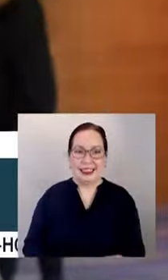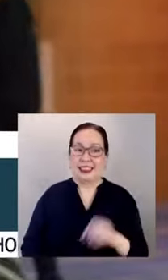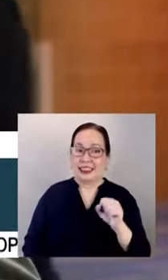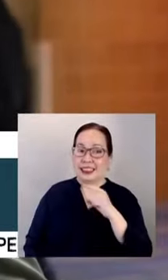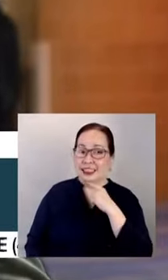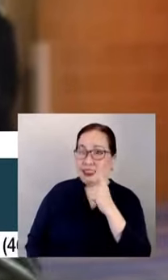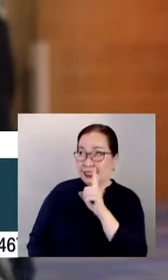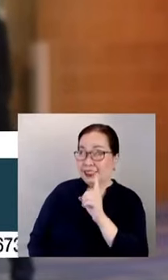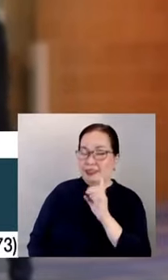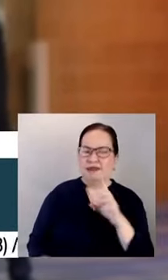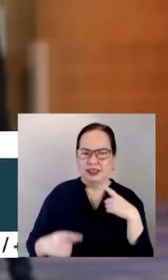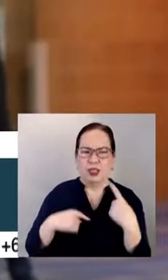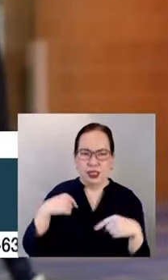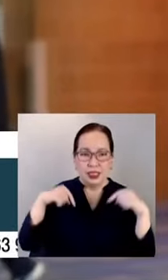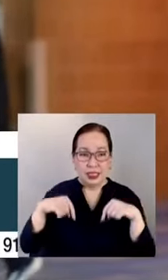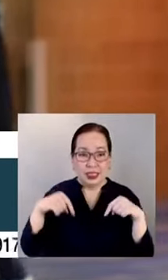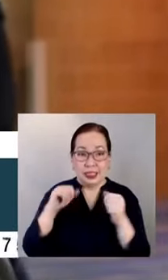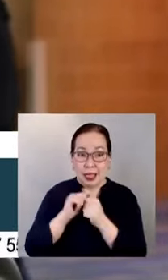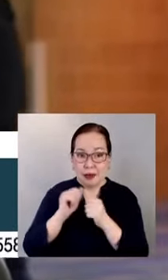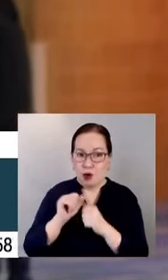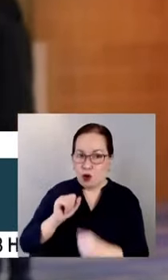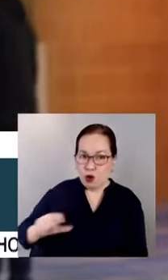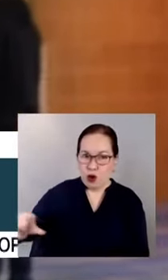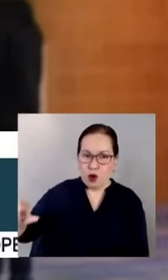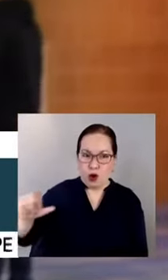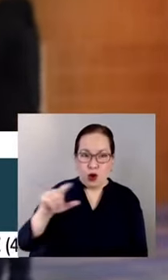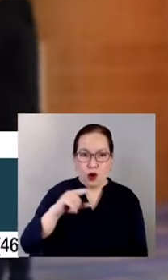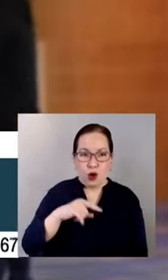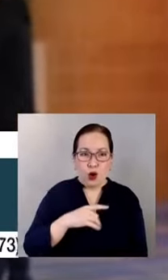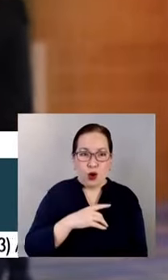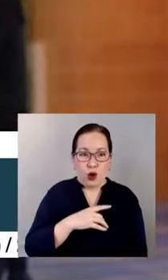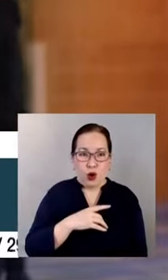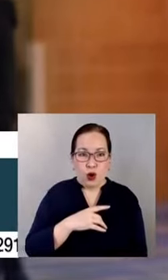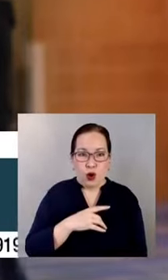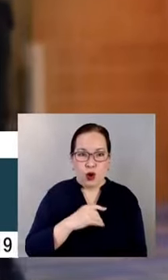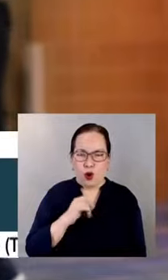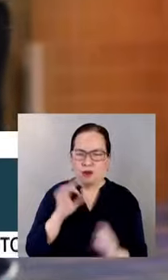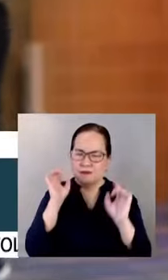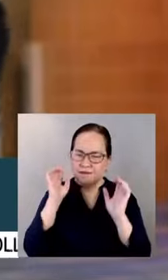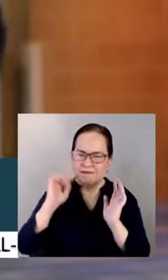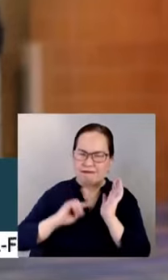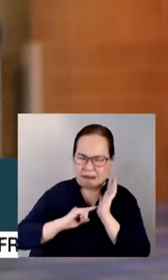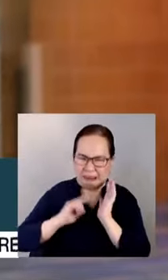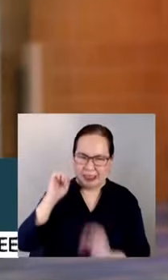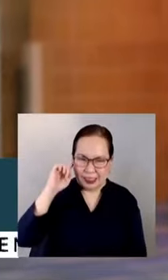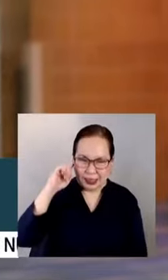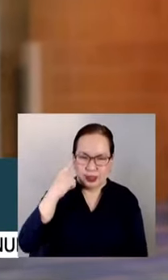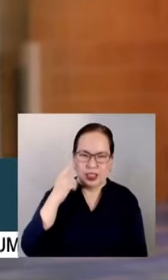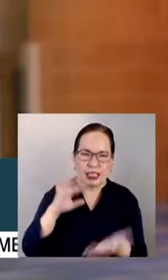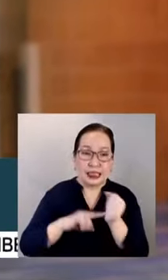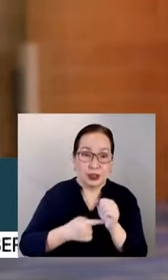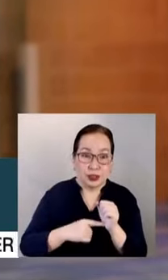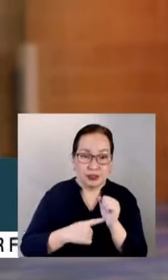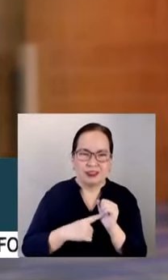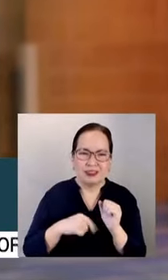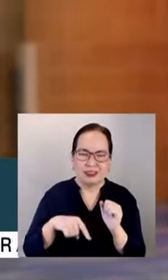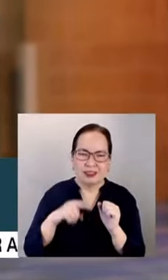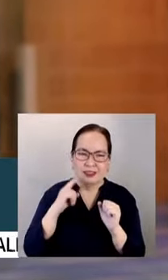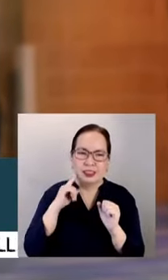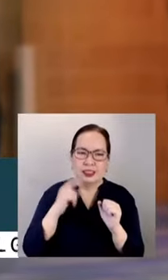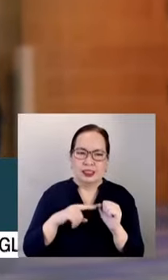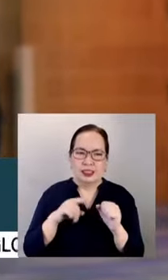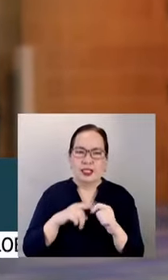with the pretty girl. It's like all pretty girl in here, and I'm so excited and I'm so happy. So please support